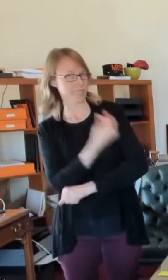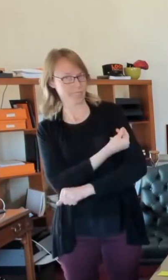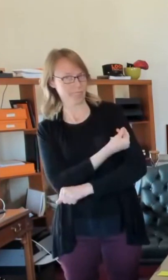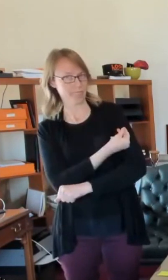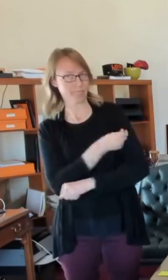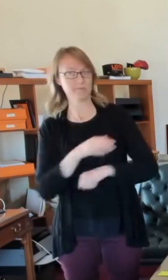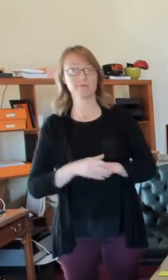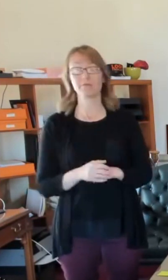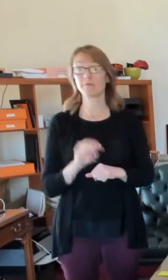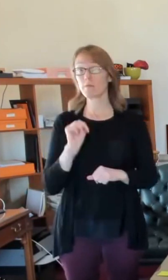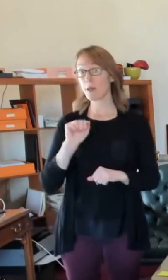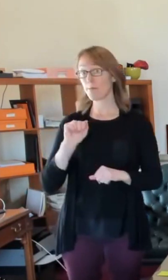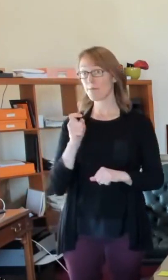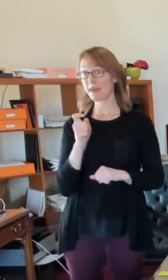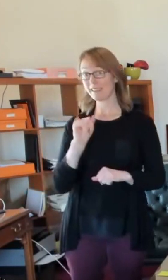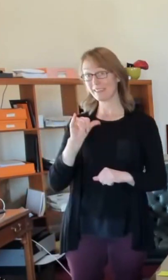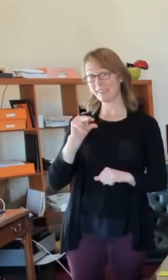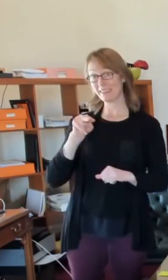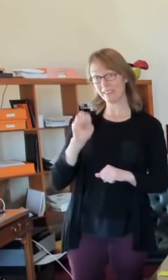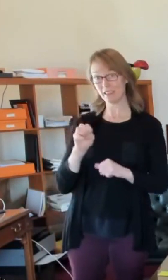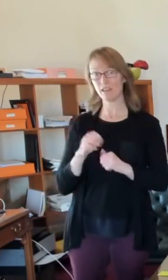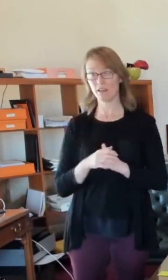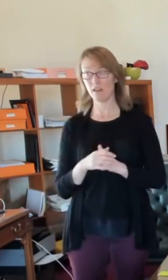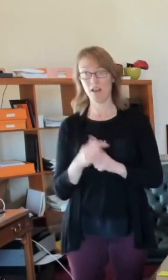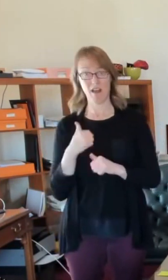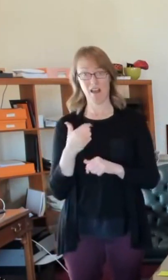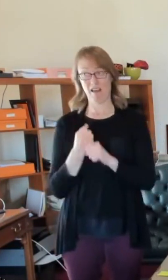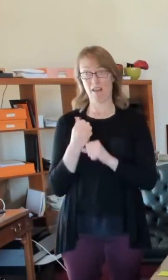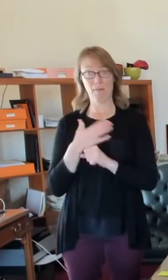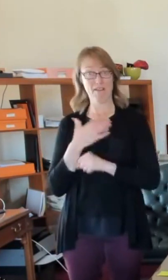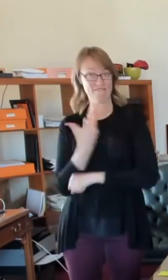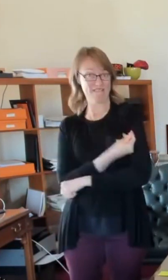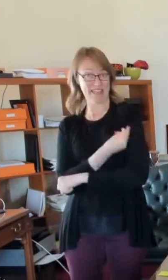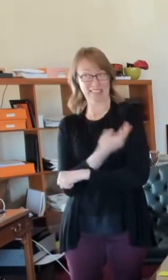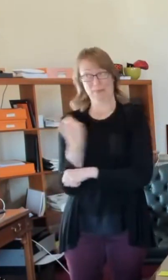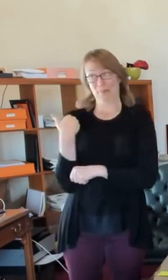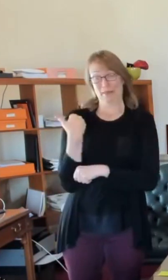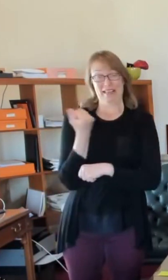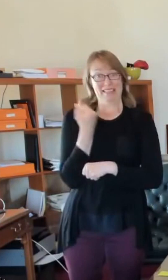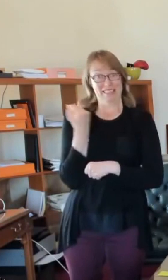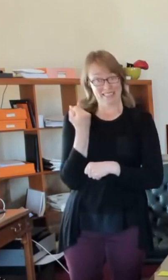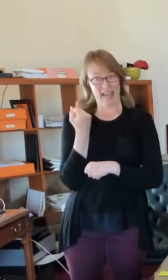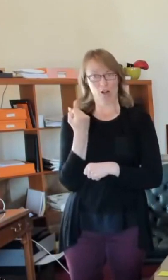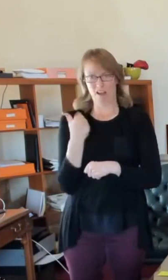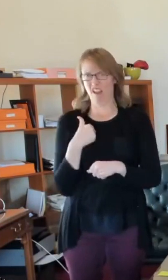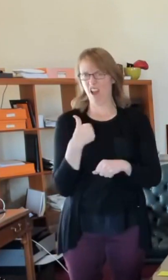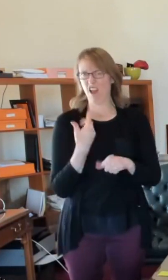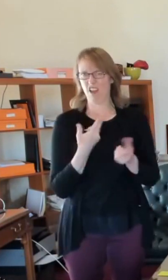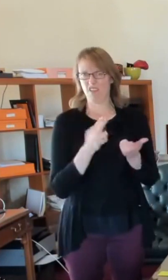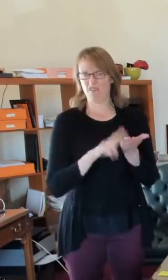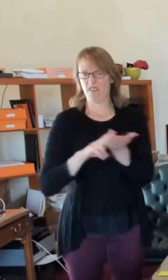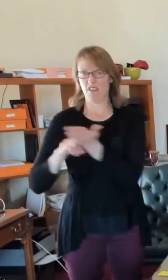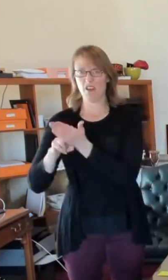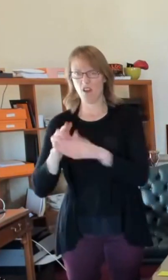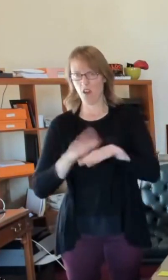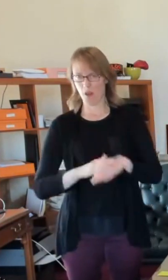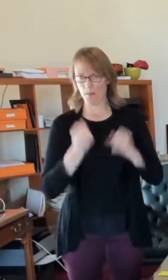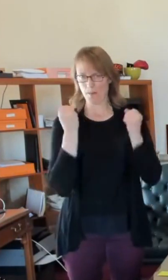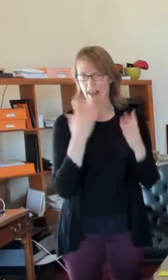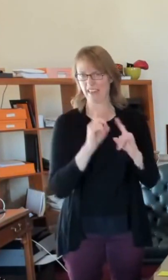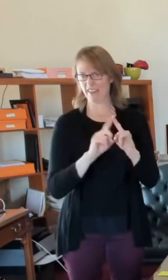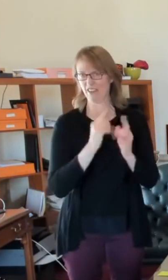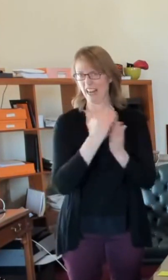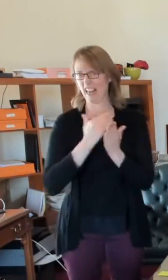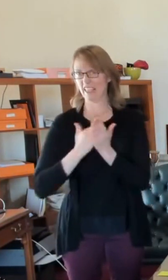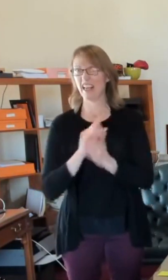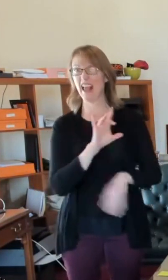on Saturday. She was on 8 different lists and was very pleased to get communication from the health department. I would like the health department to know the vaccine